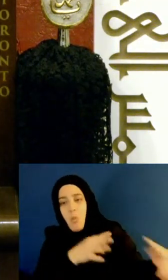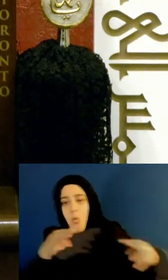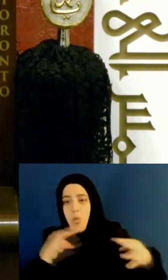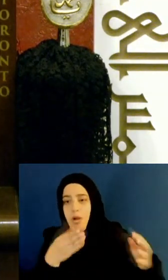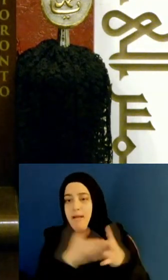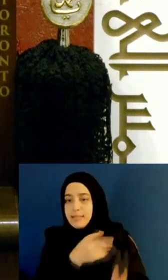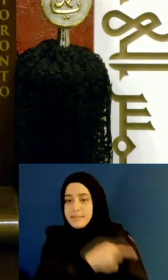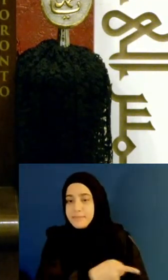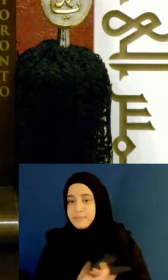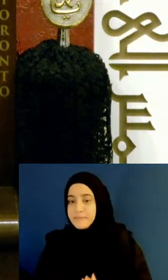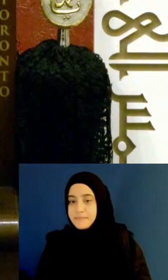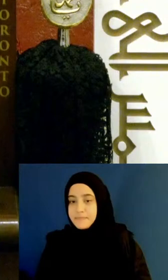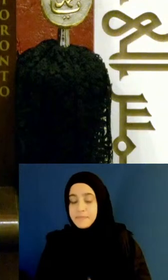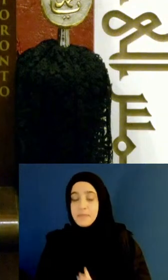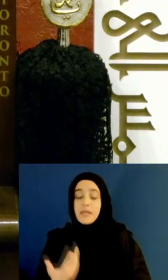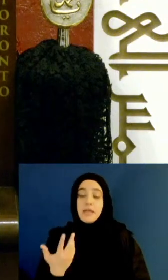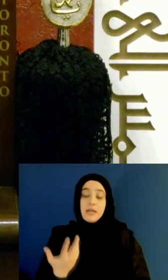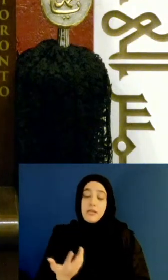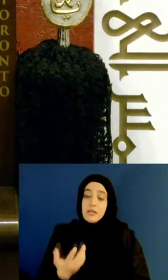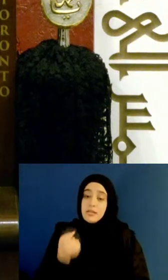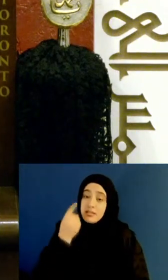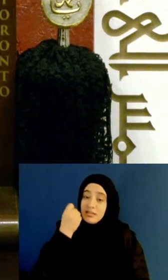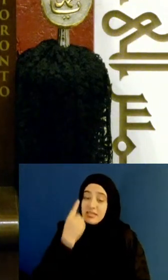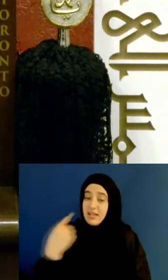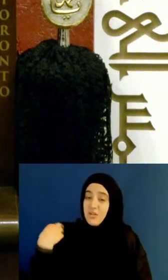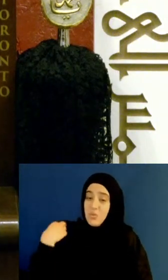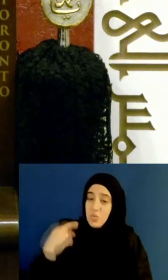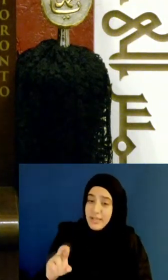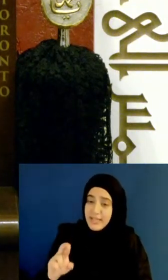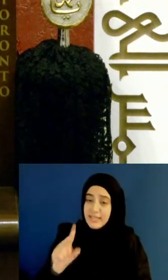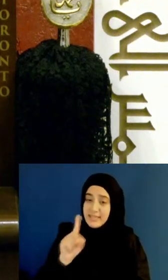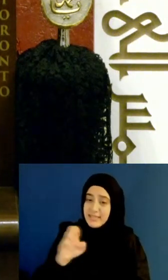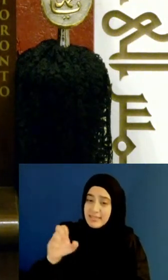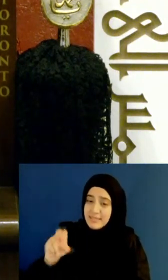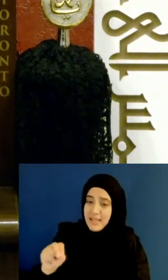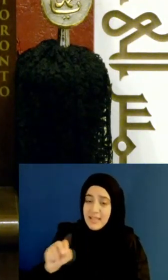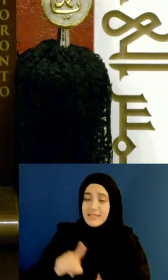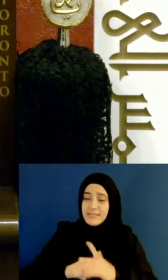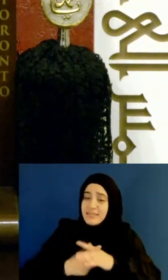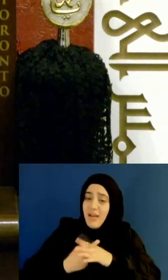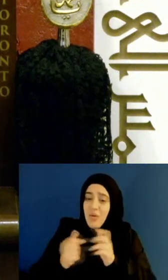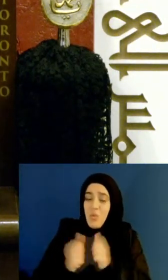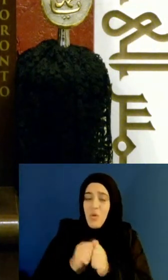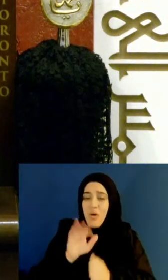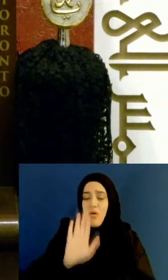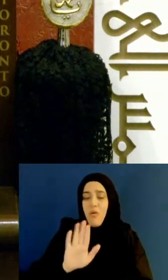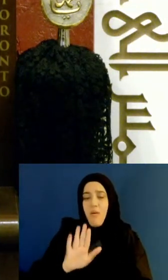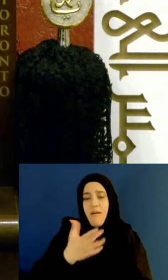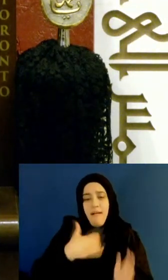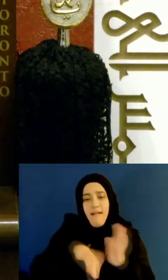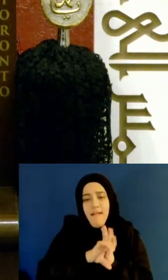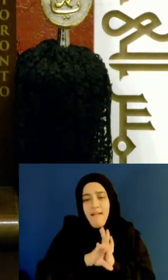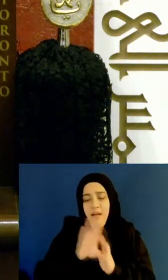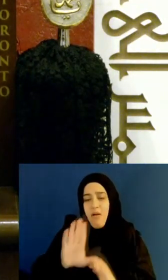governed by akhlaq, and the fundamentals of akhlaq is to tame the ego within